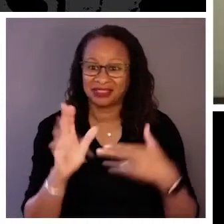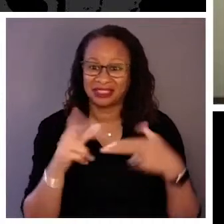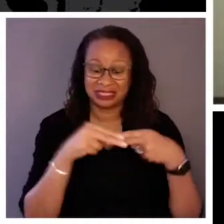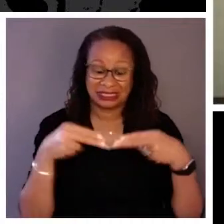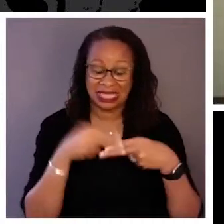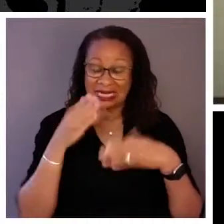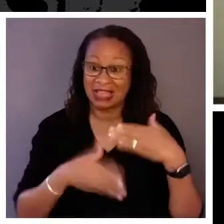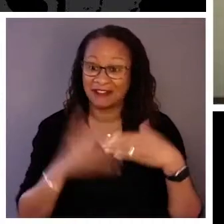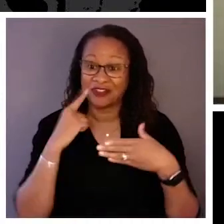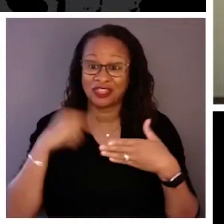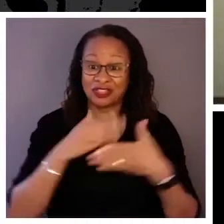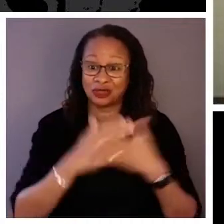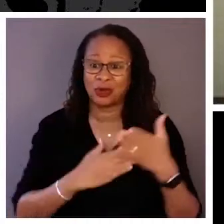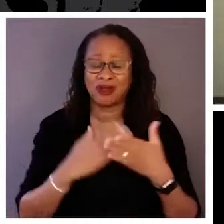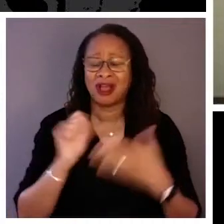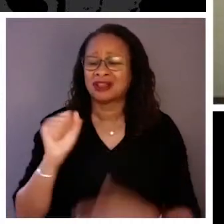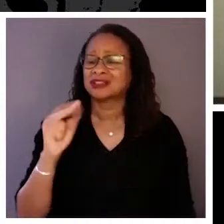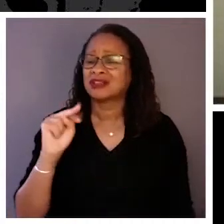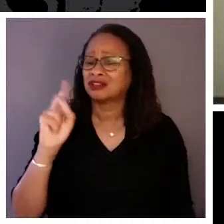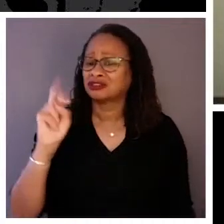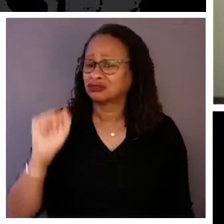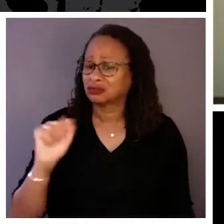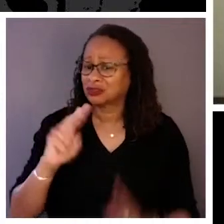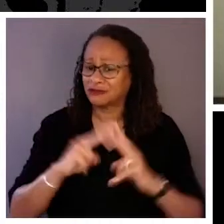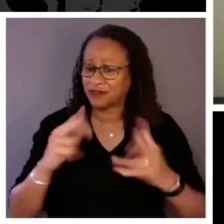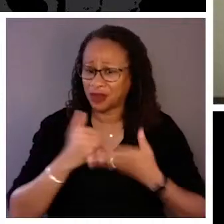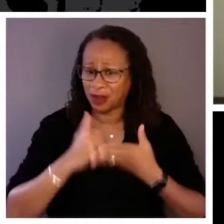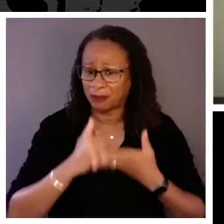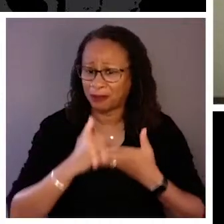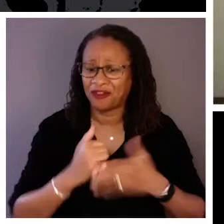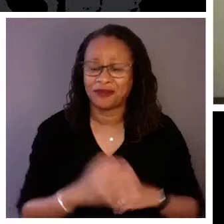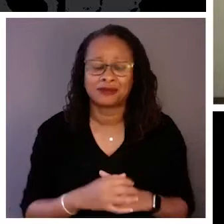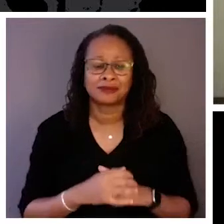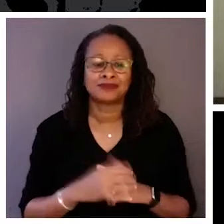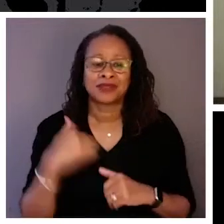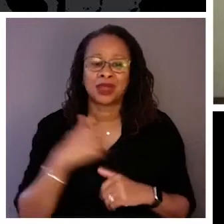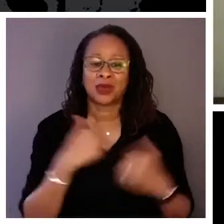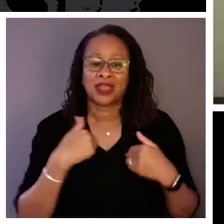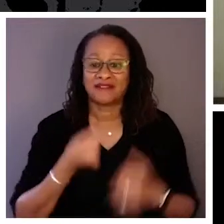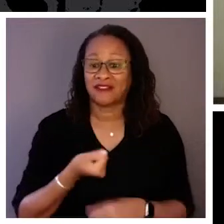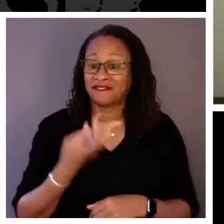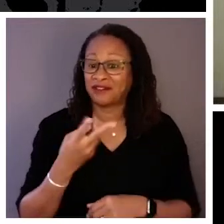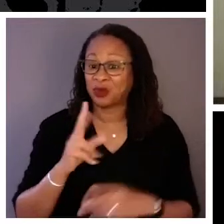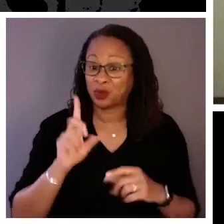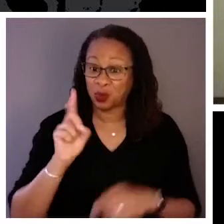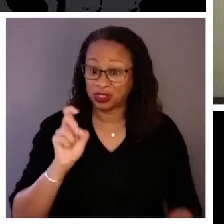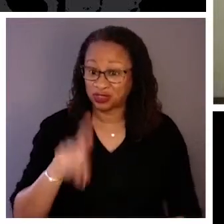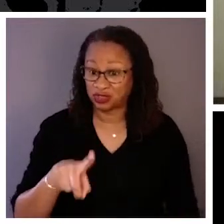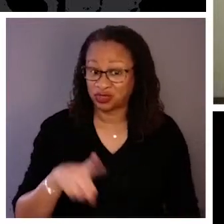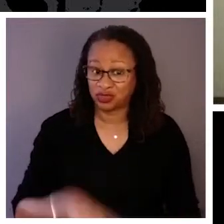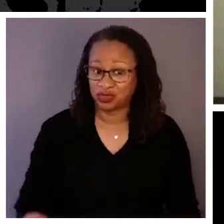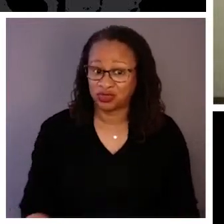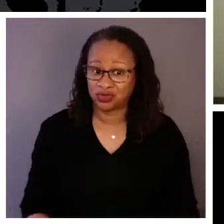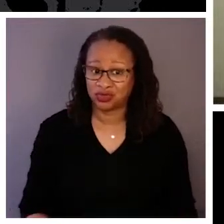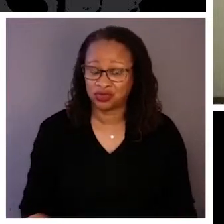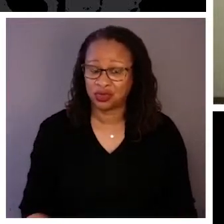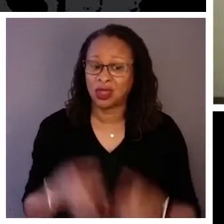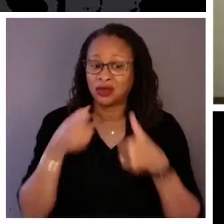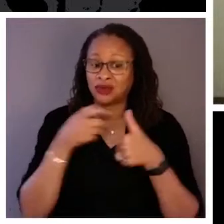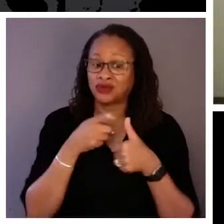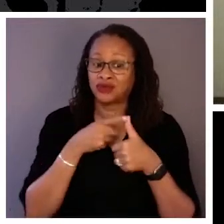Sandra, that's all super helpful. We have a couple questions. First of